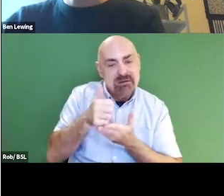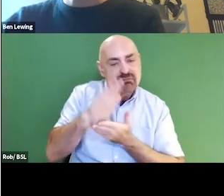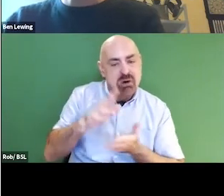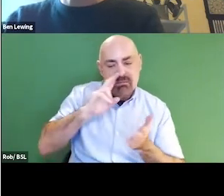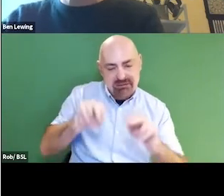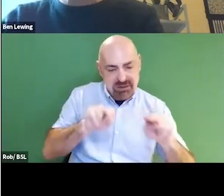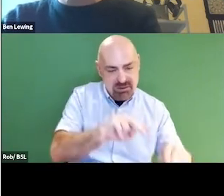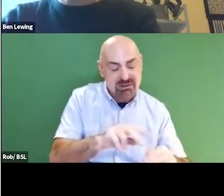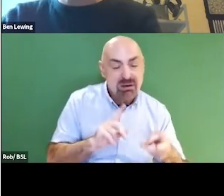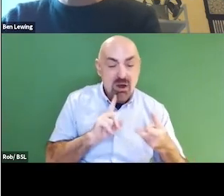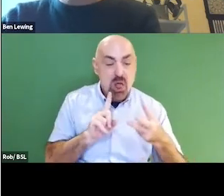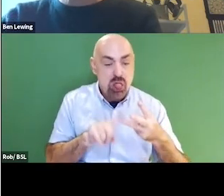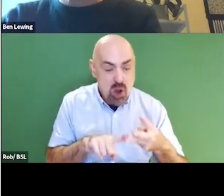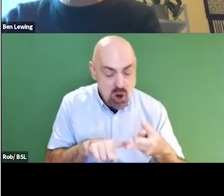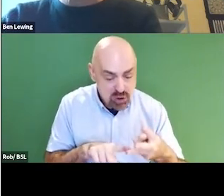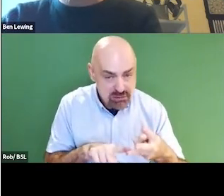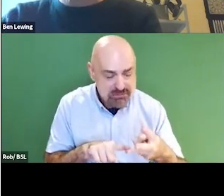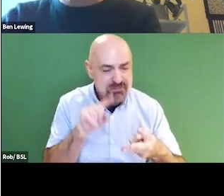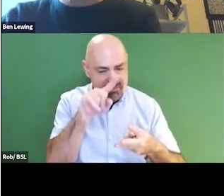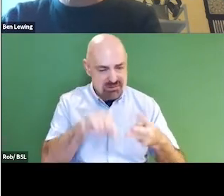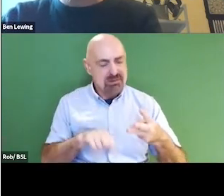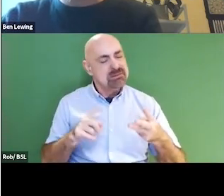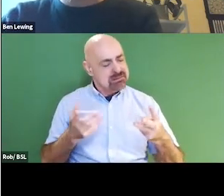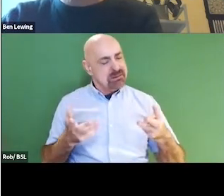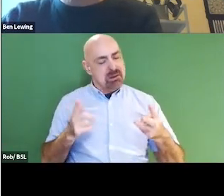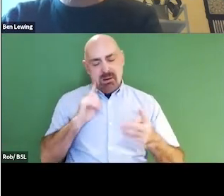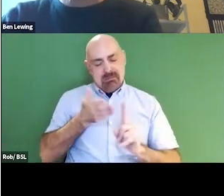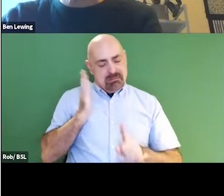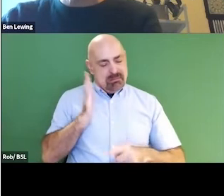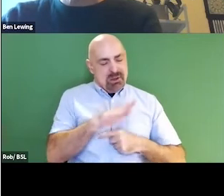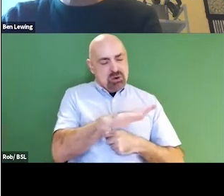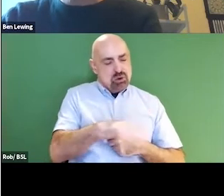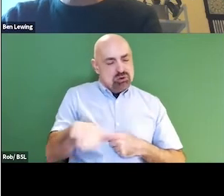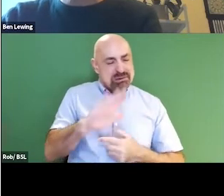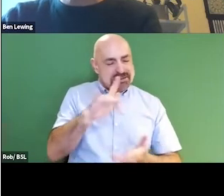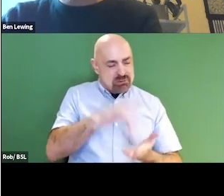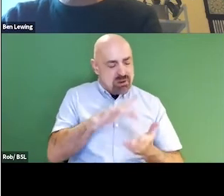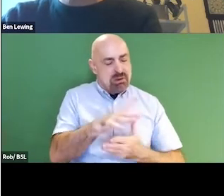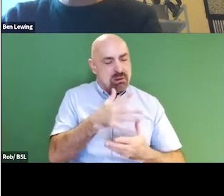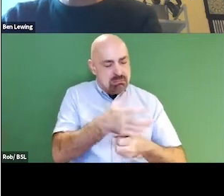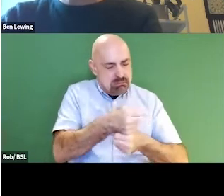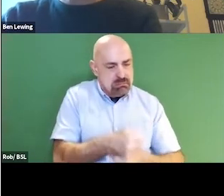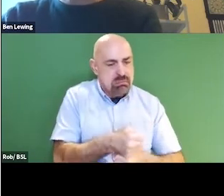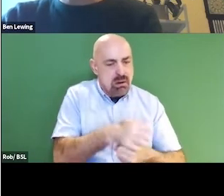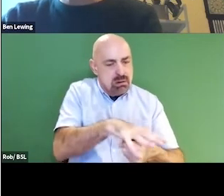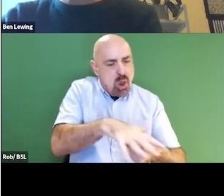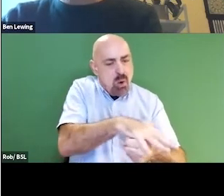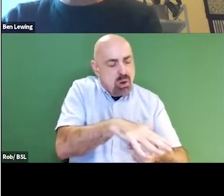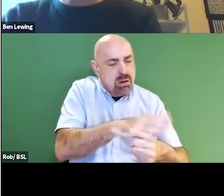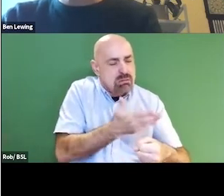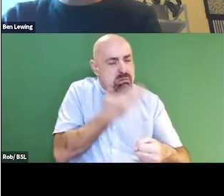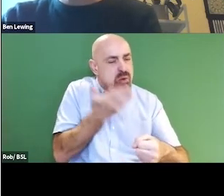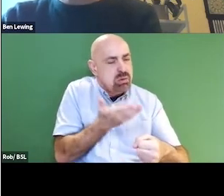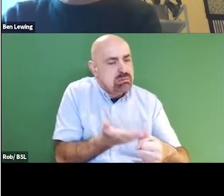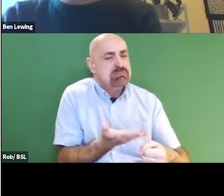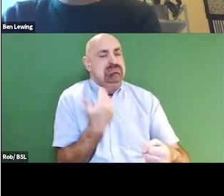Third, we noted that much of the knowledge about innovation in children's centres and family hubs was held at the local level. And there was a need to